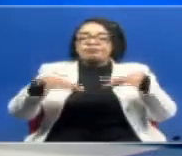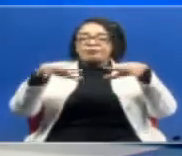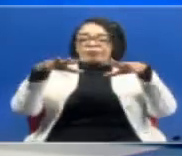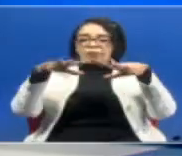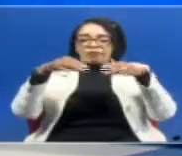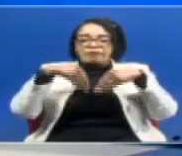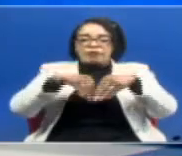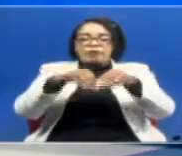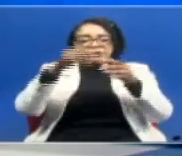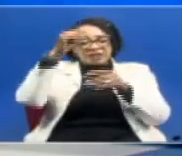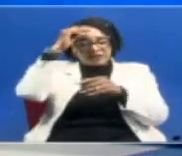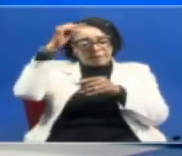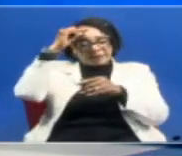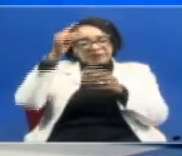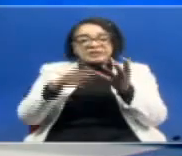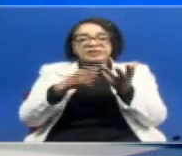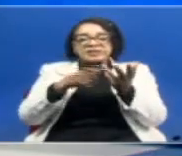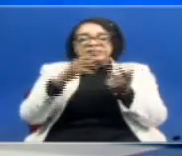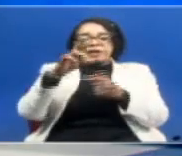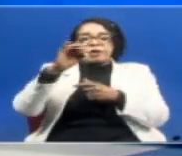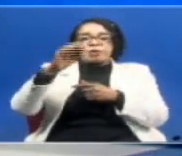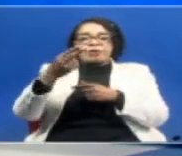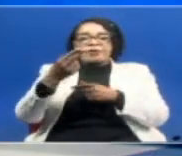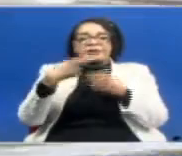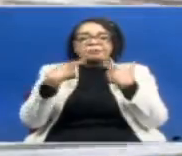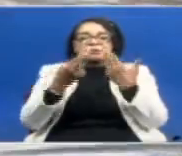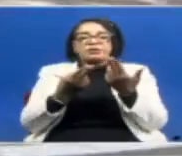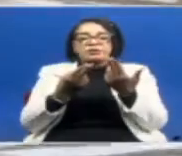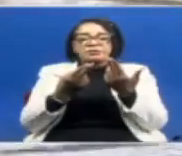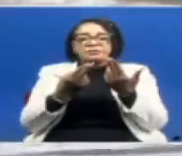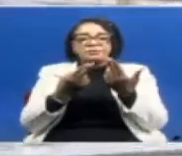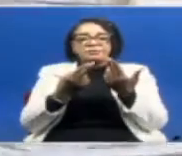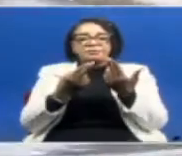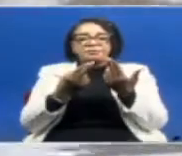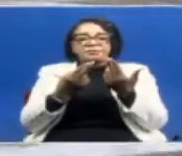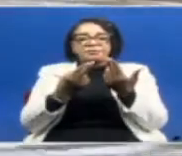statistics. And to visit Ruth Sarmoy reports.